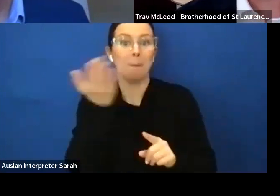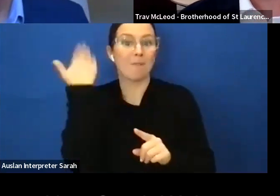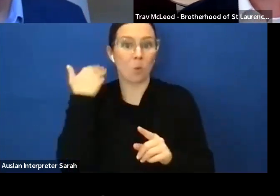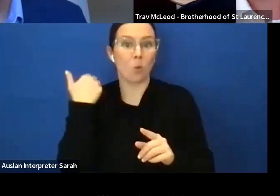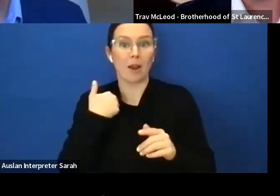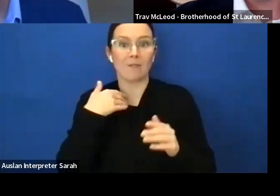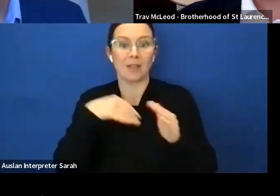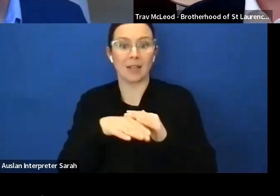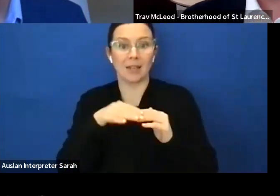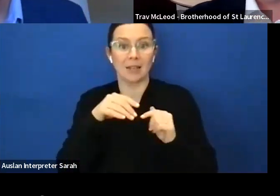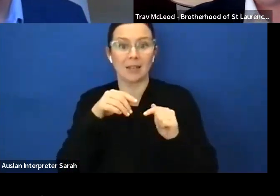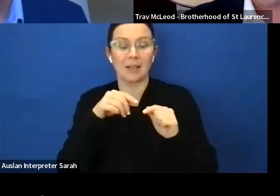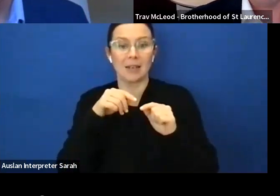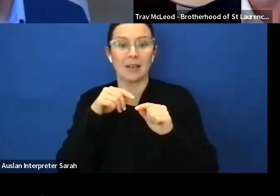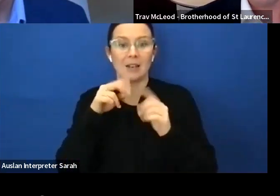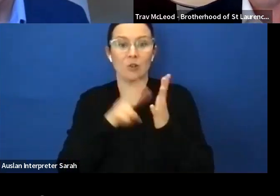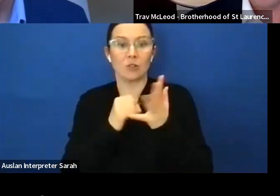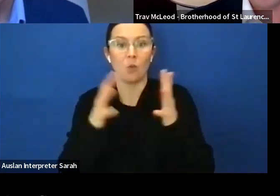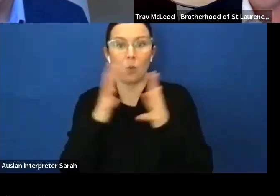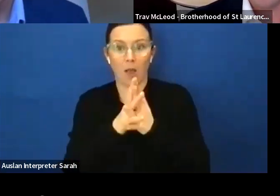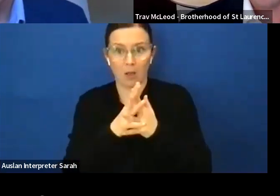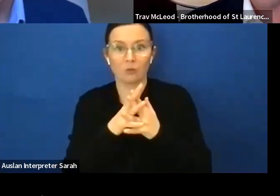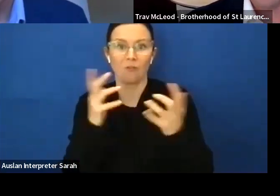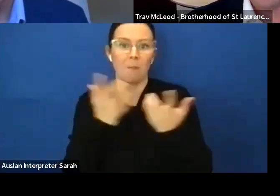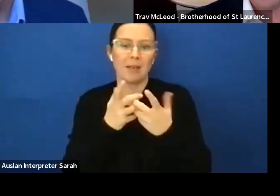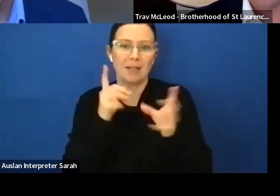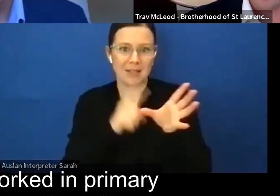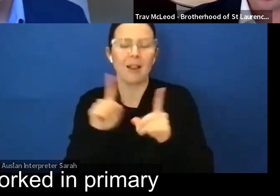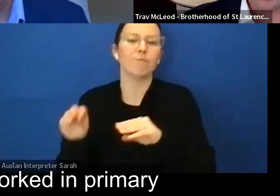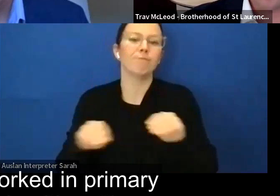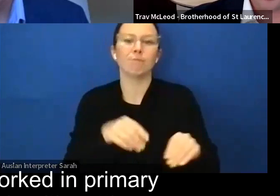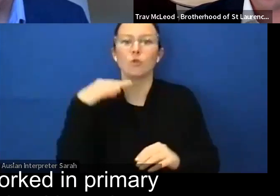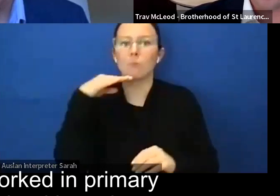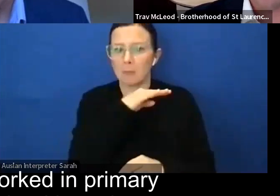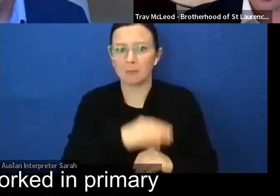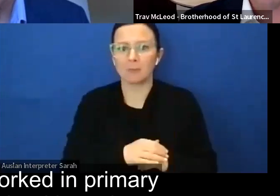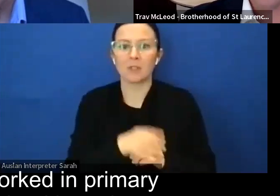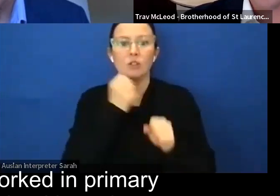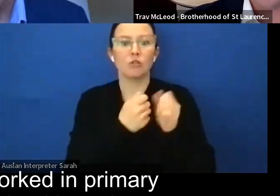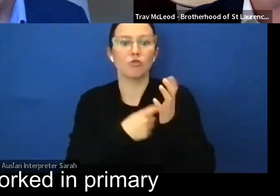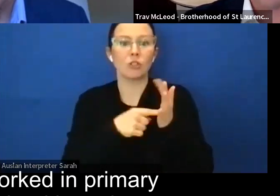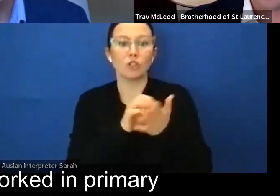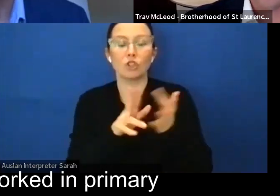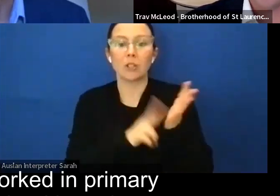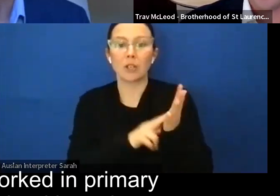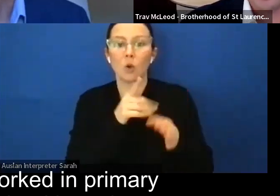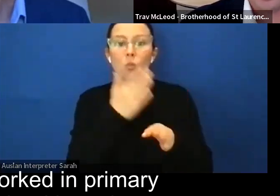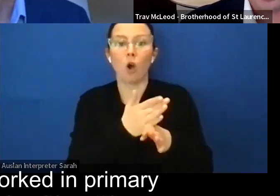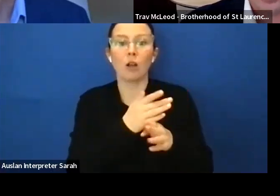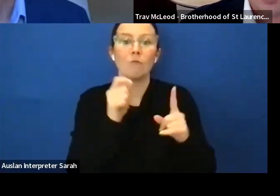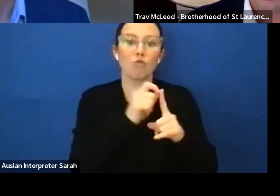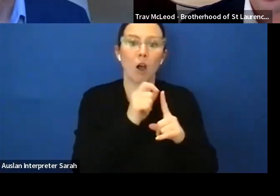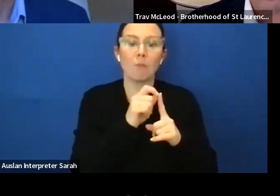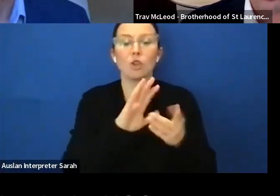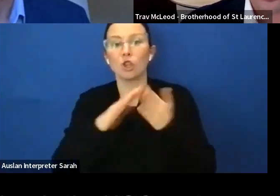northern New South Wales on Bundjalung country for many years. Gretchen has worked in primary and community health